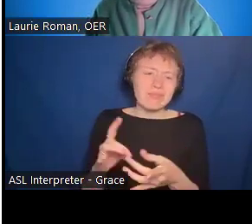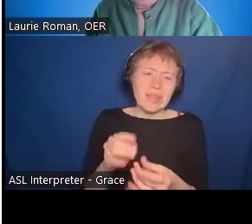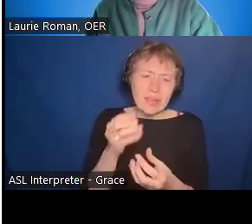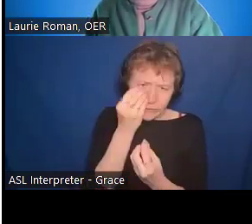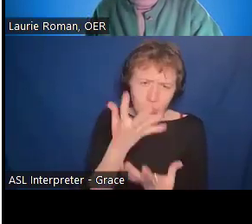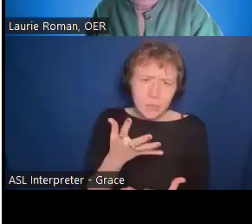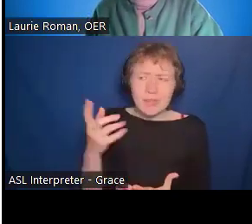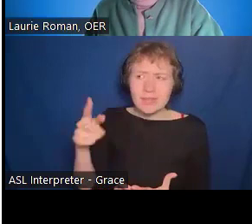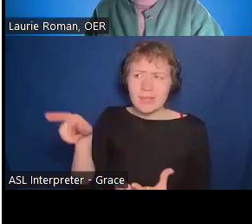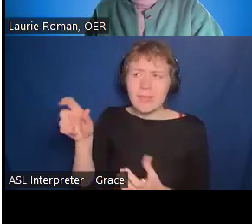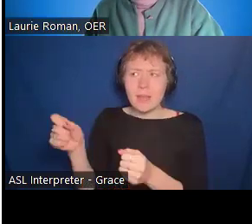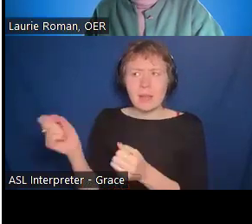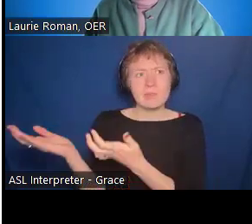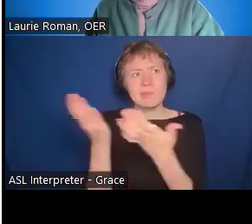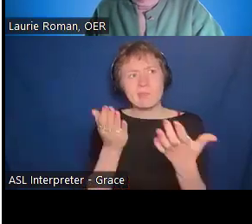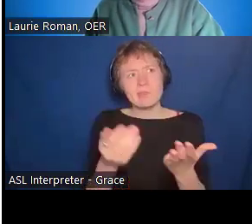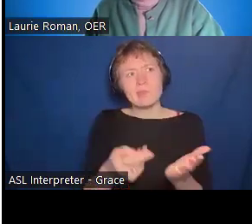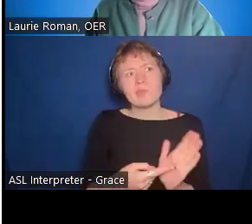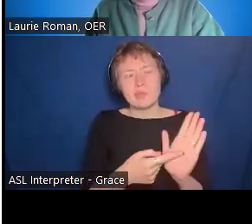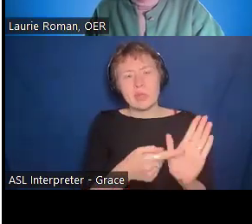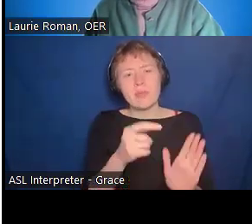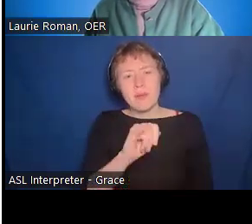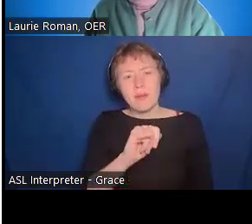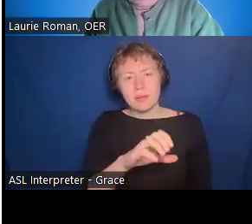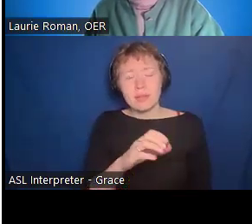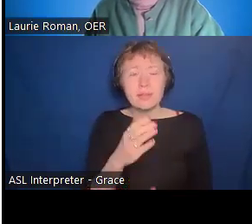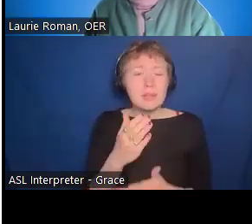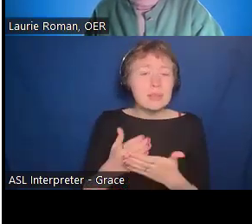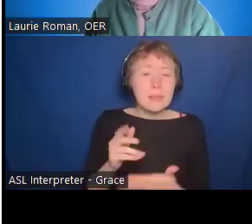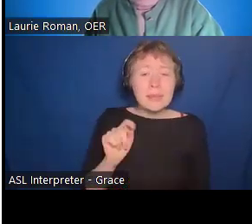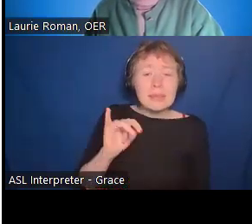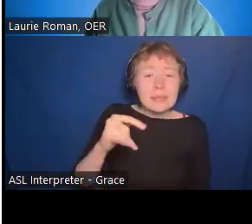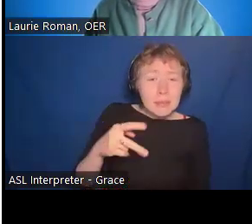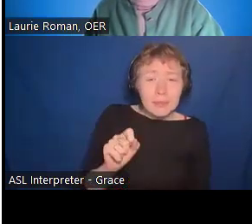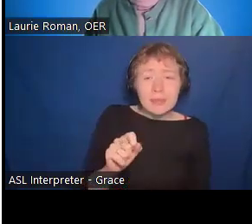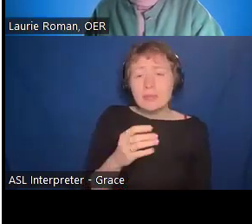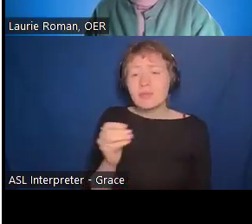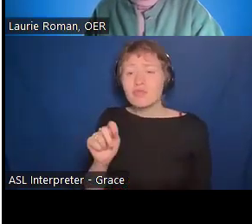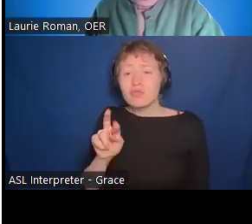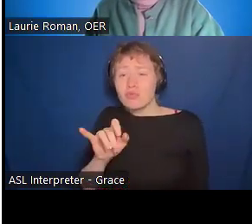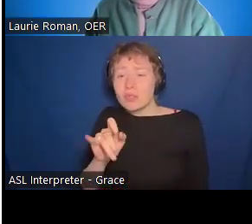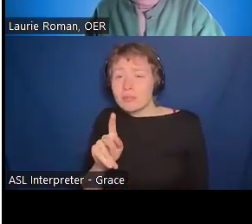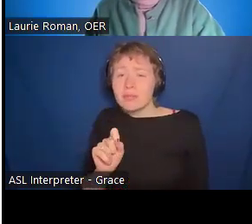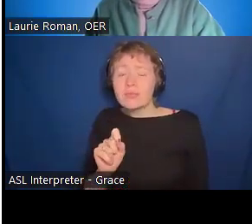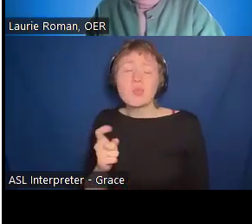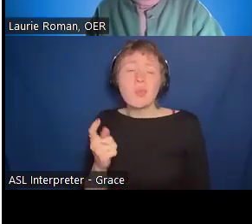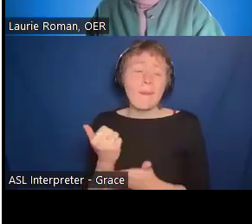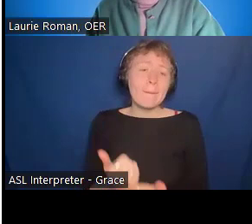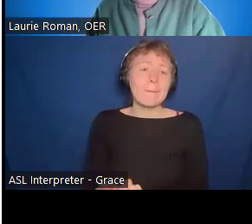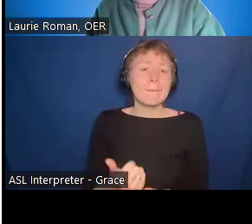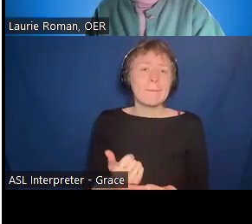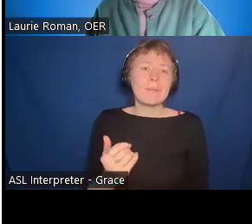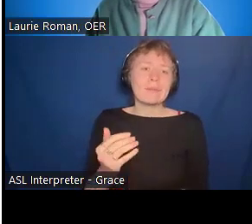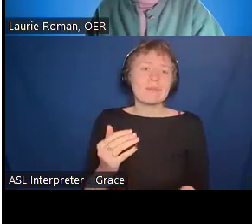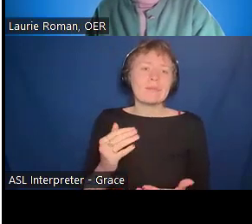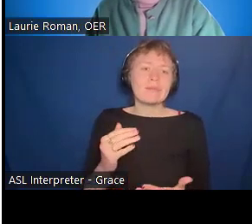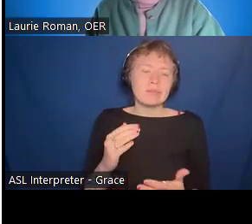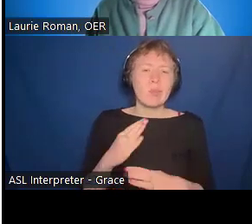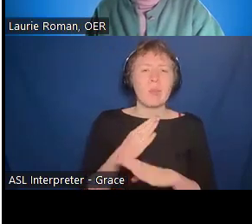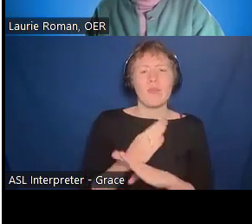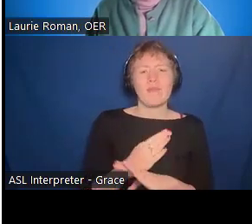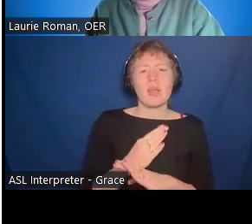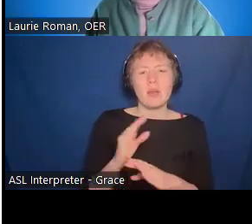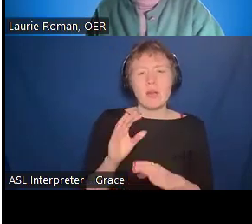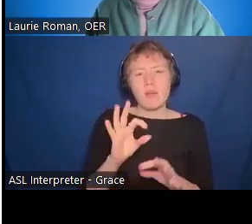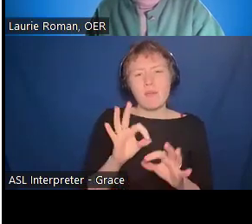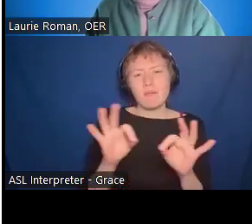back to the IC, some tips and tricks to help prevent those formatting issues to occur